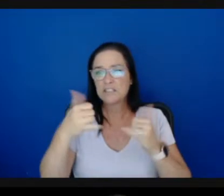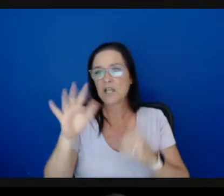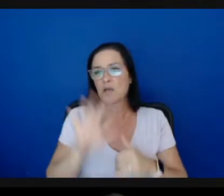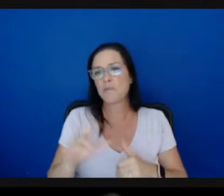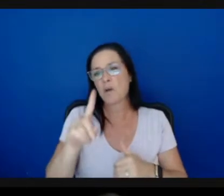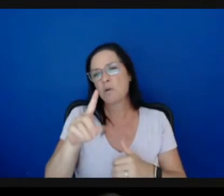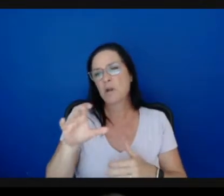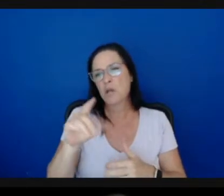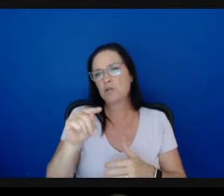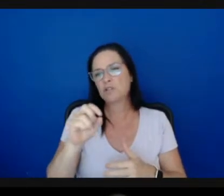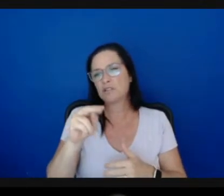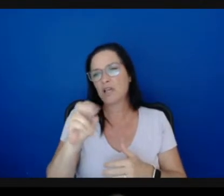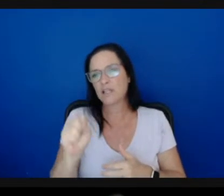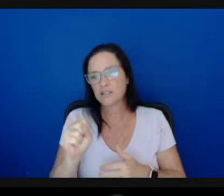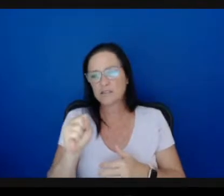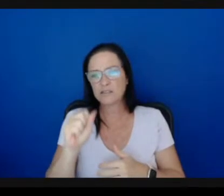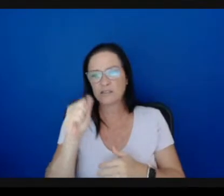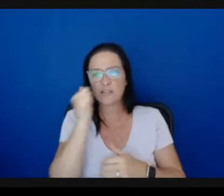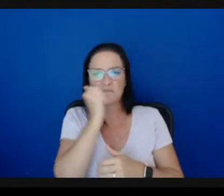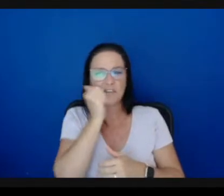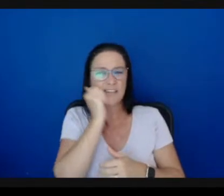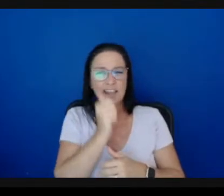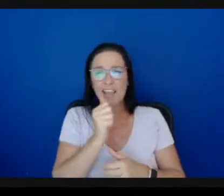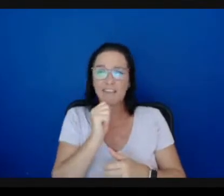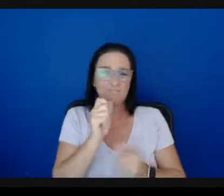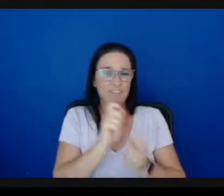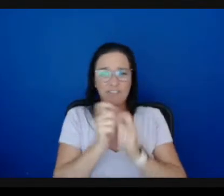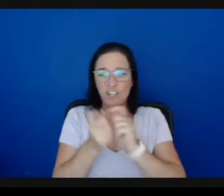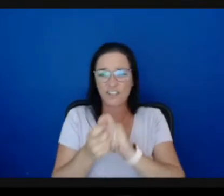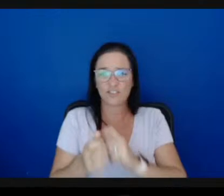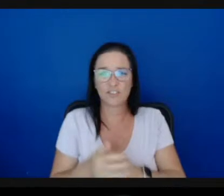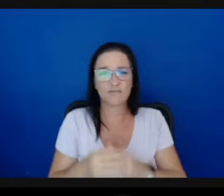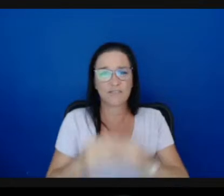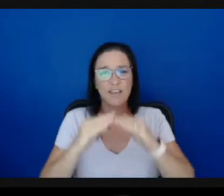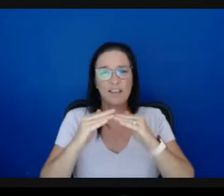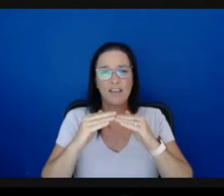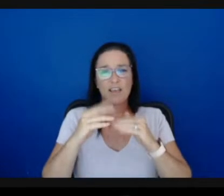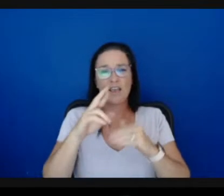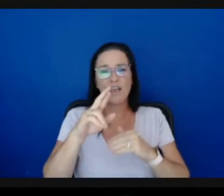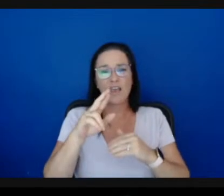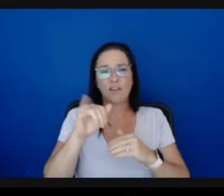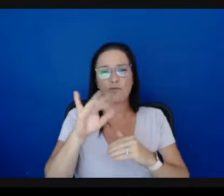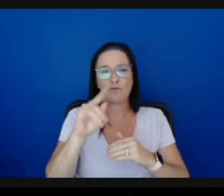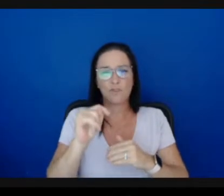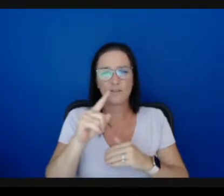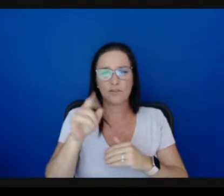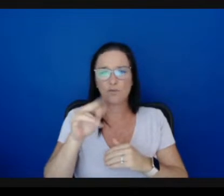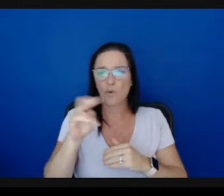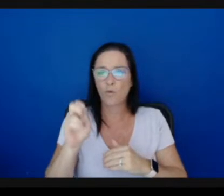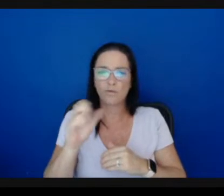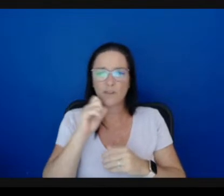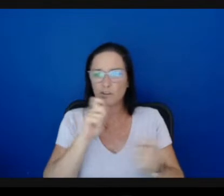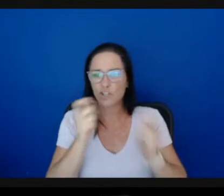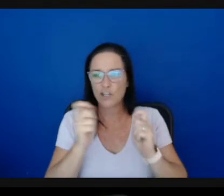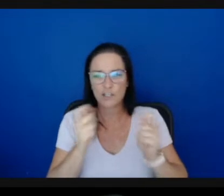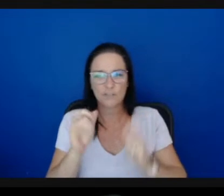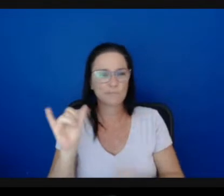of SO2. So that's unchanged as well. And all the rift zone observations are also unchanged.